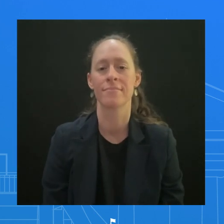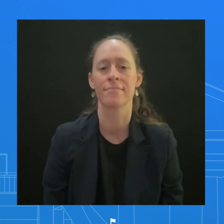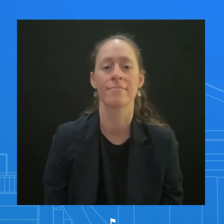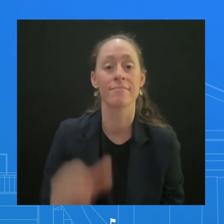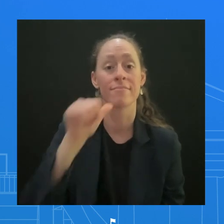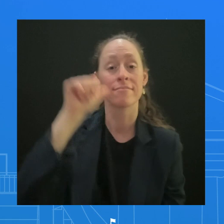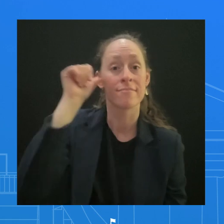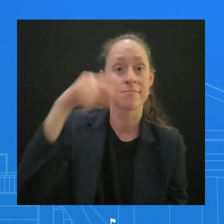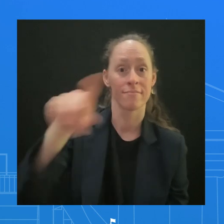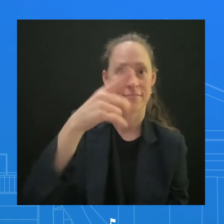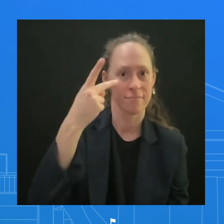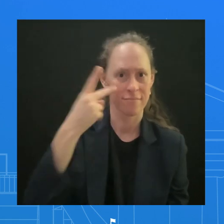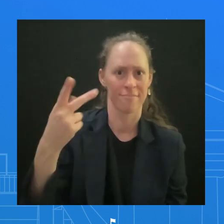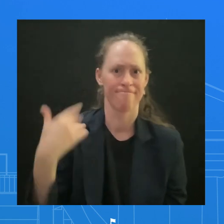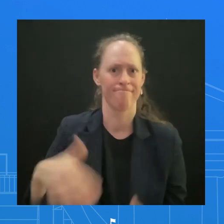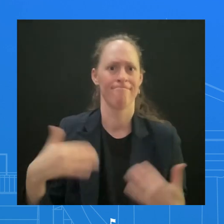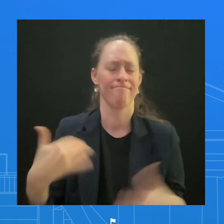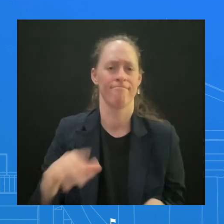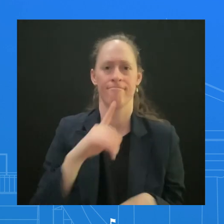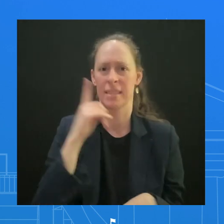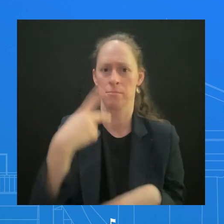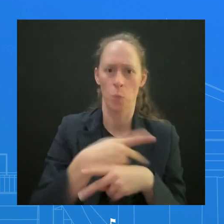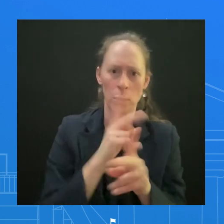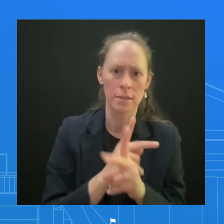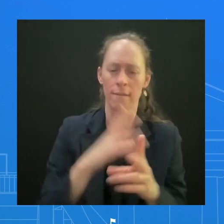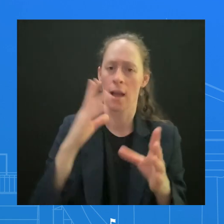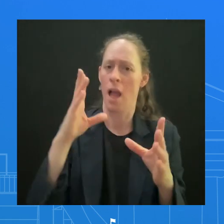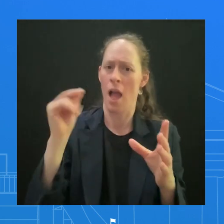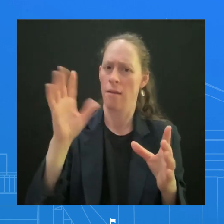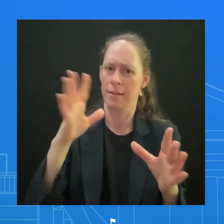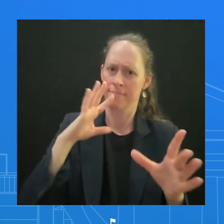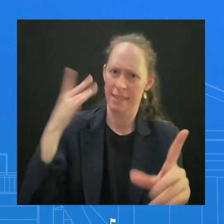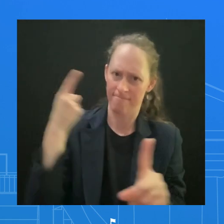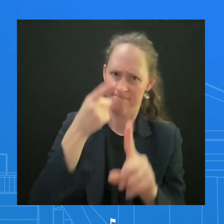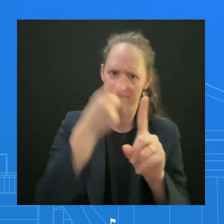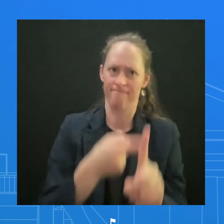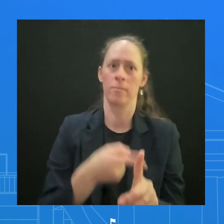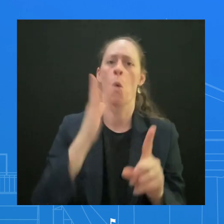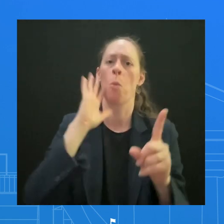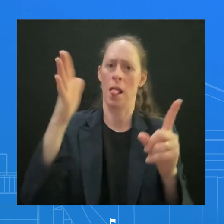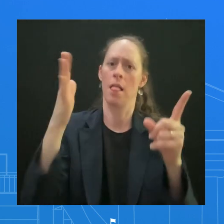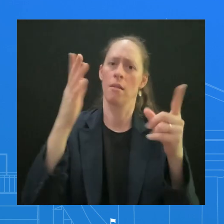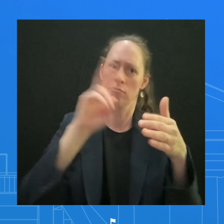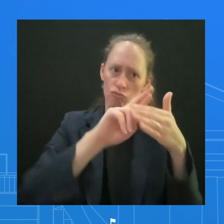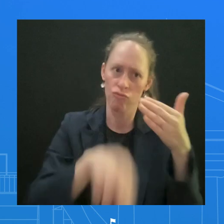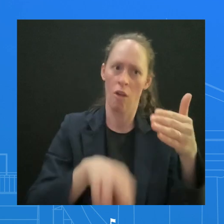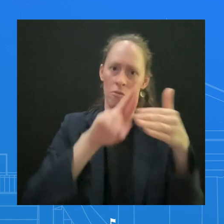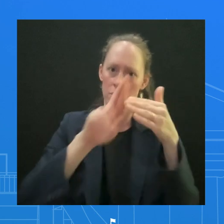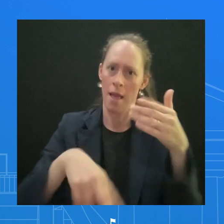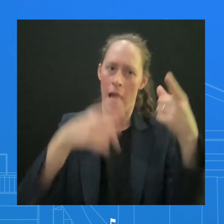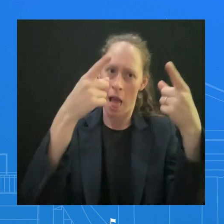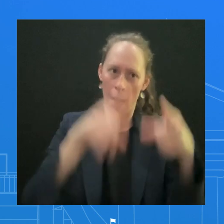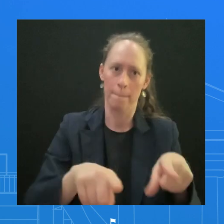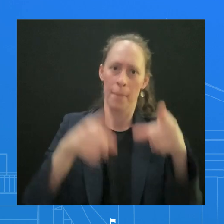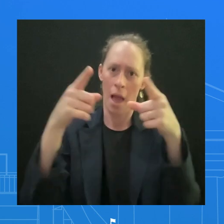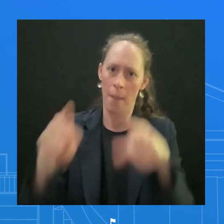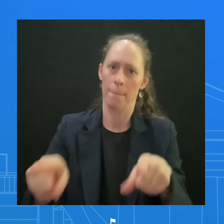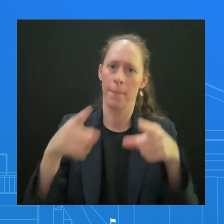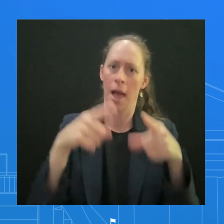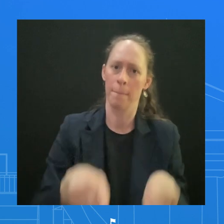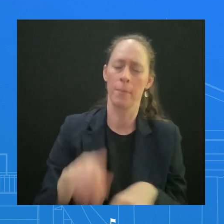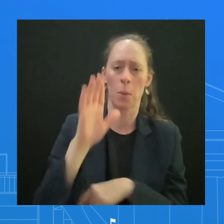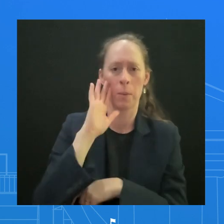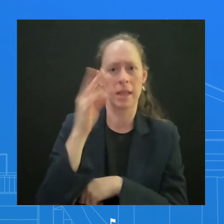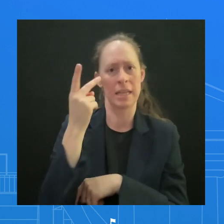specific, very tangible deliverables that we're looking forward to carrying future with India. And then, as both leaders reaffirmed, our countries are choosing to work